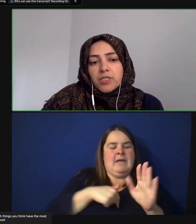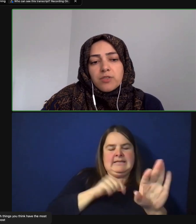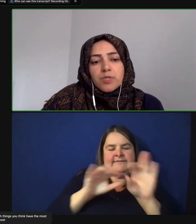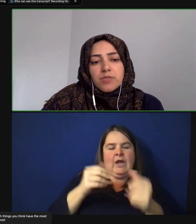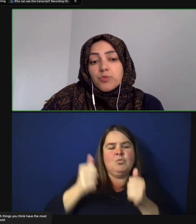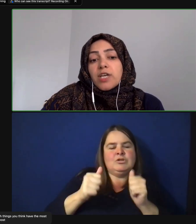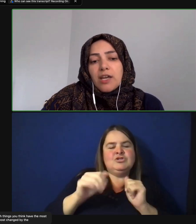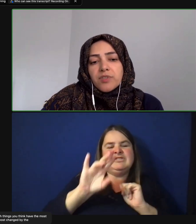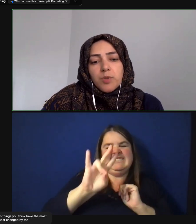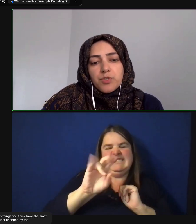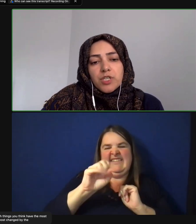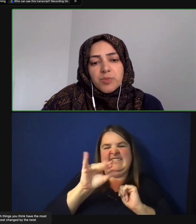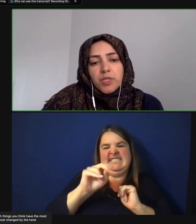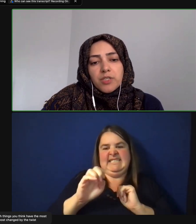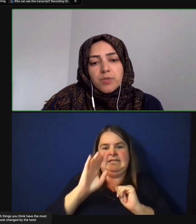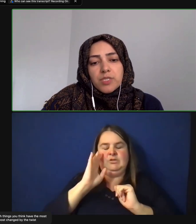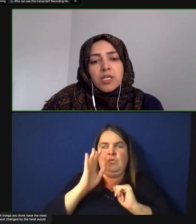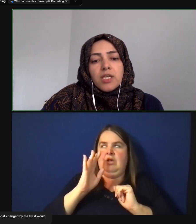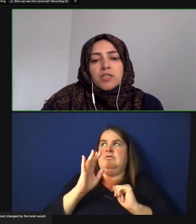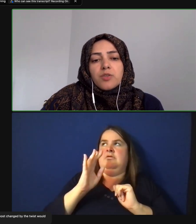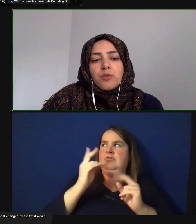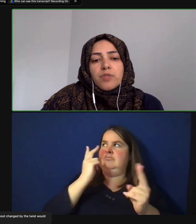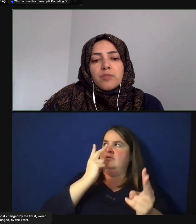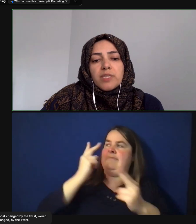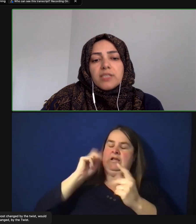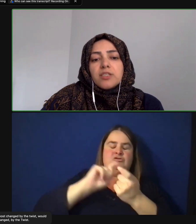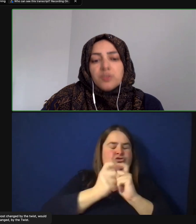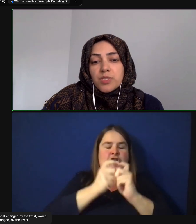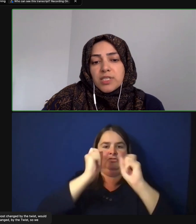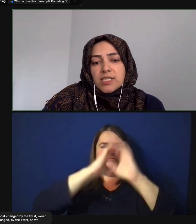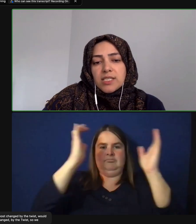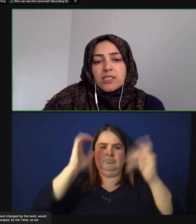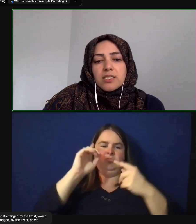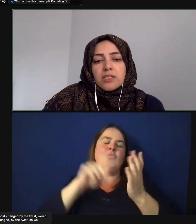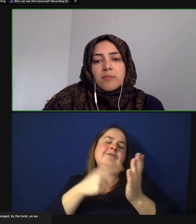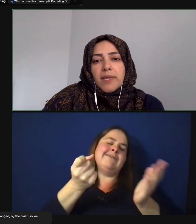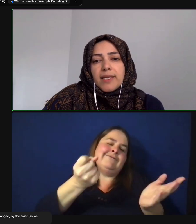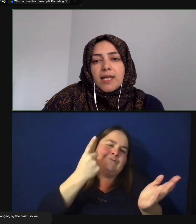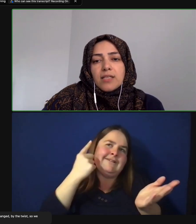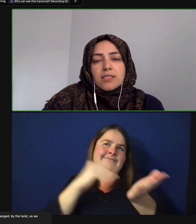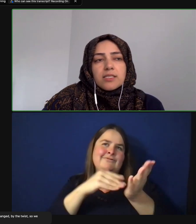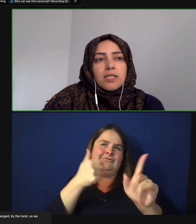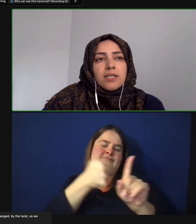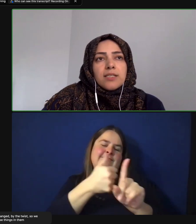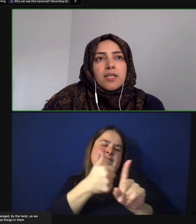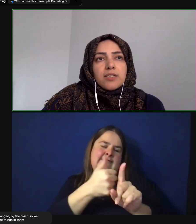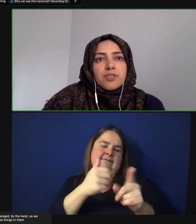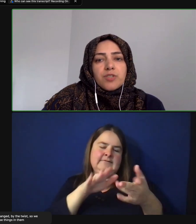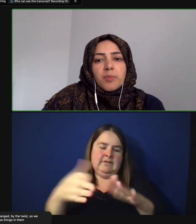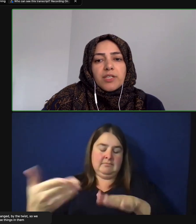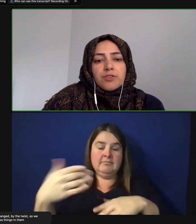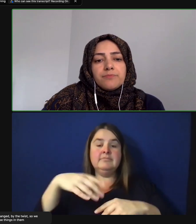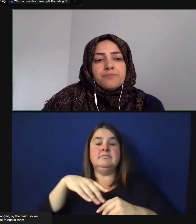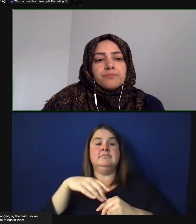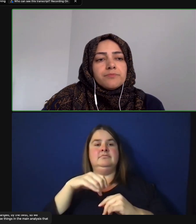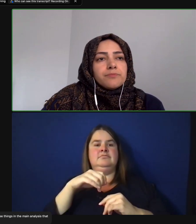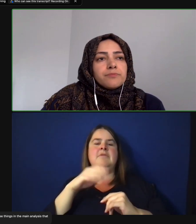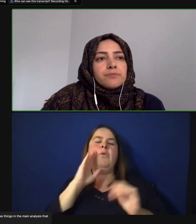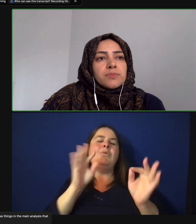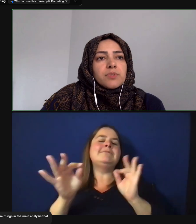change by the twist, would have the most change by the twist. So we basically use these scenes in the mean analysis that I described